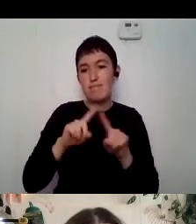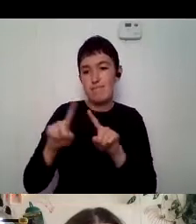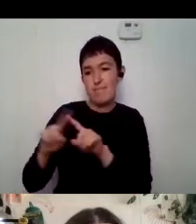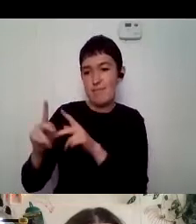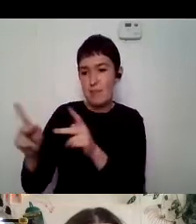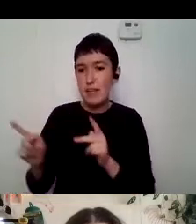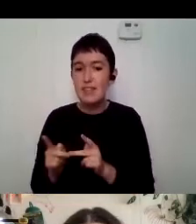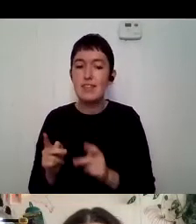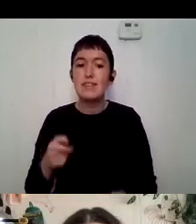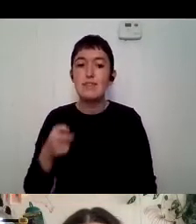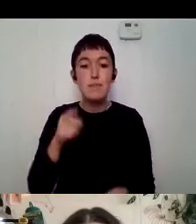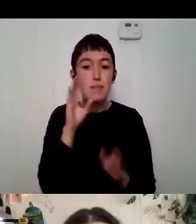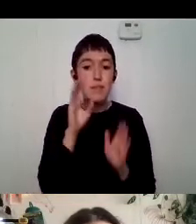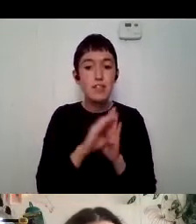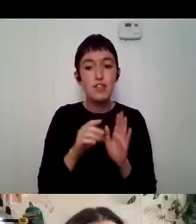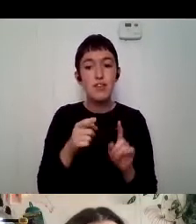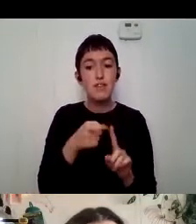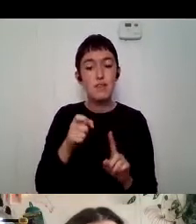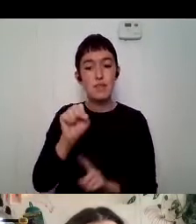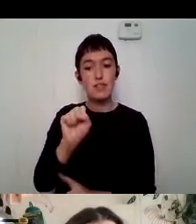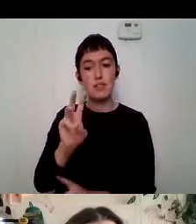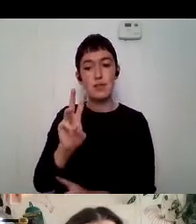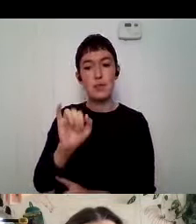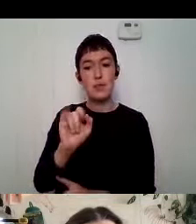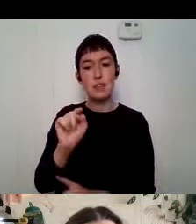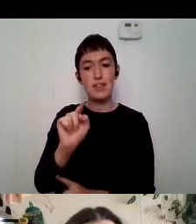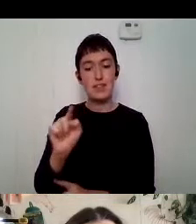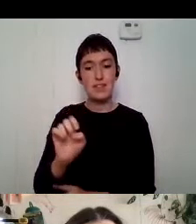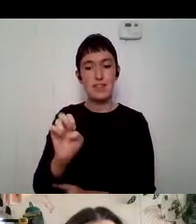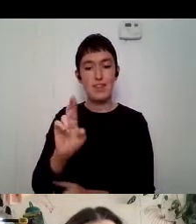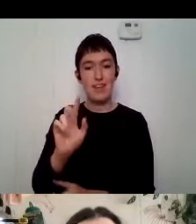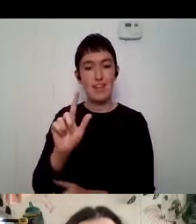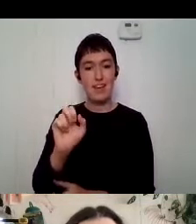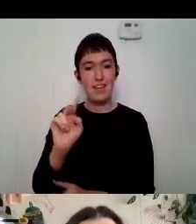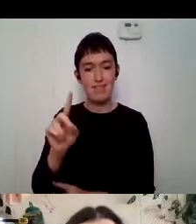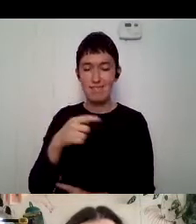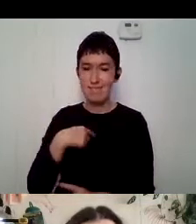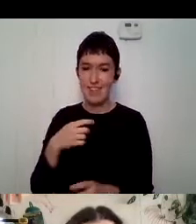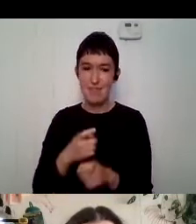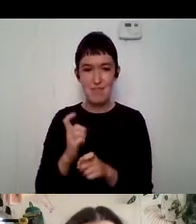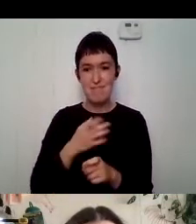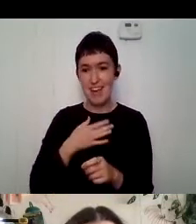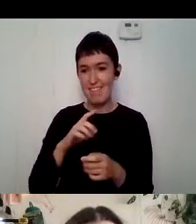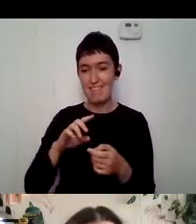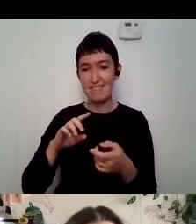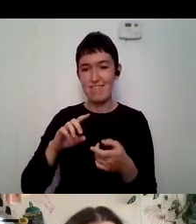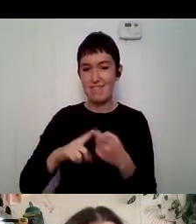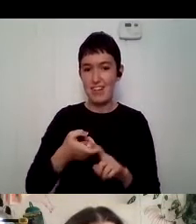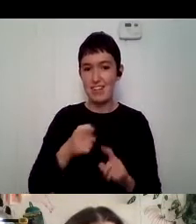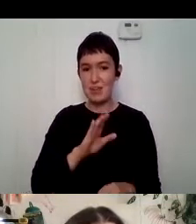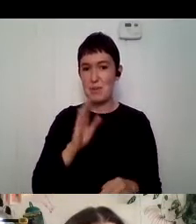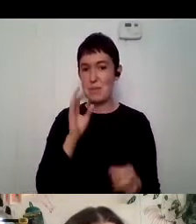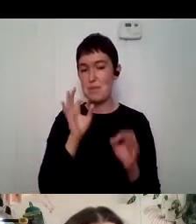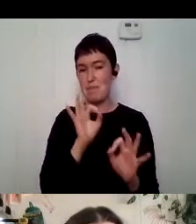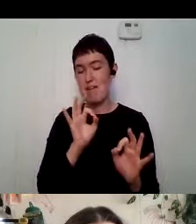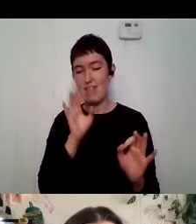pictures from Switzerland. So I'm standing right there and ruining my friend's almost perfect picture of this Swiss landscape. So